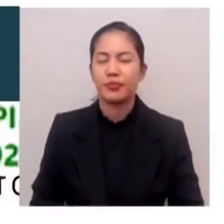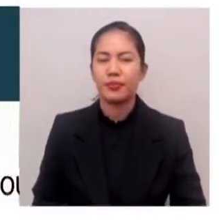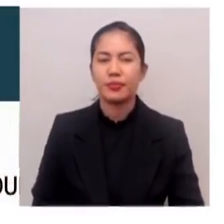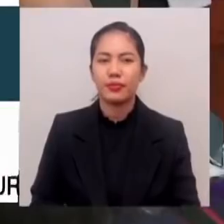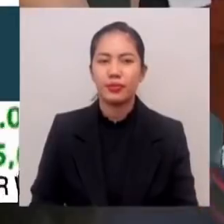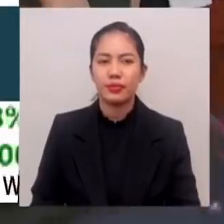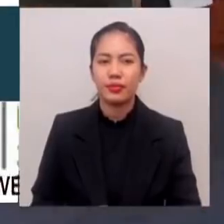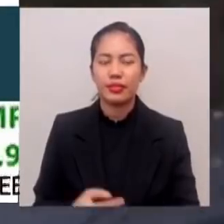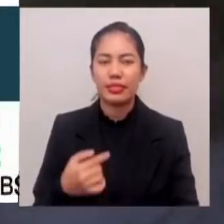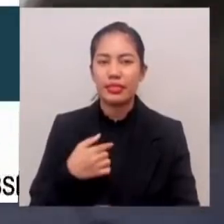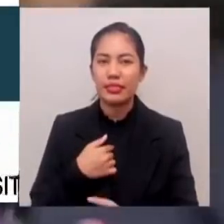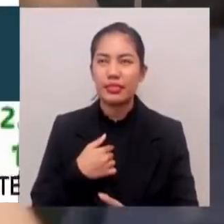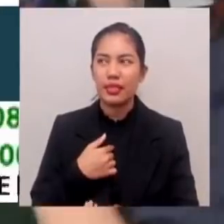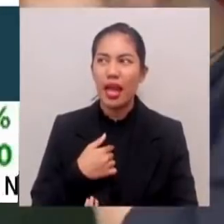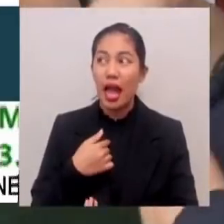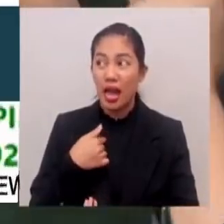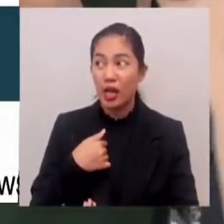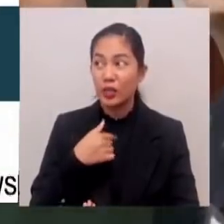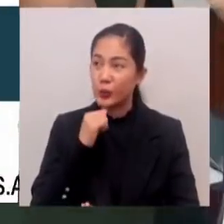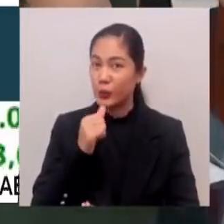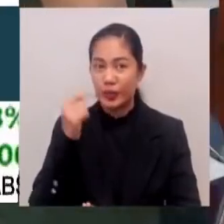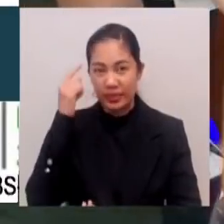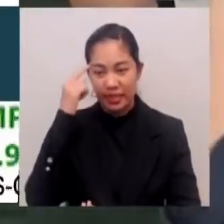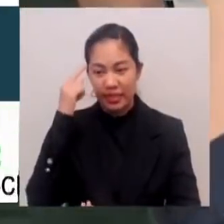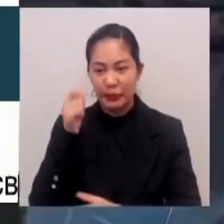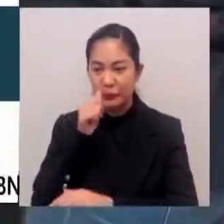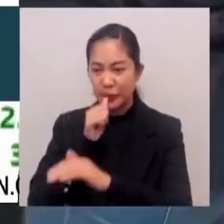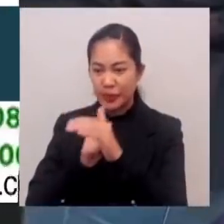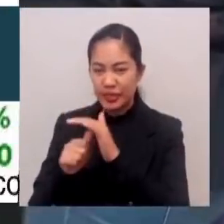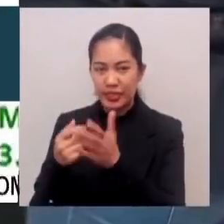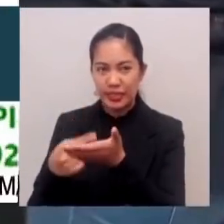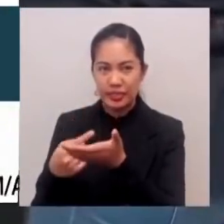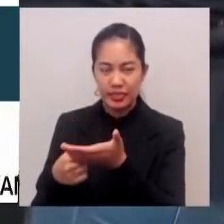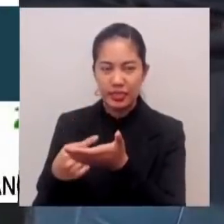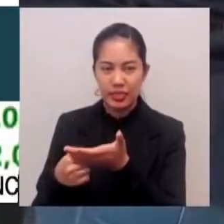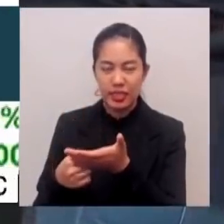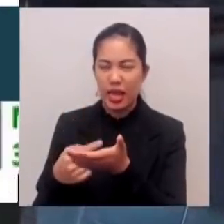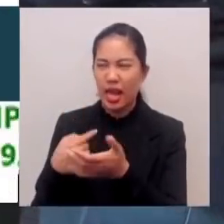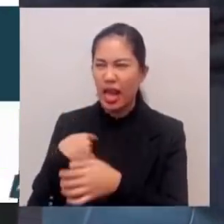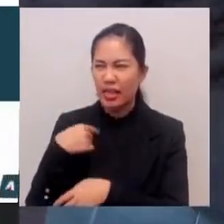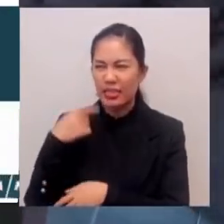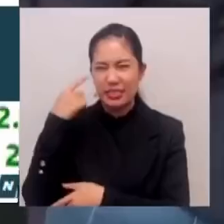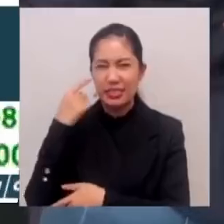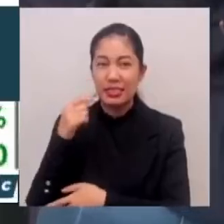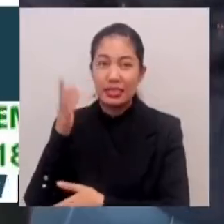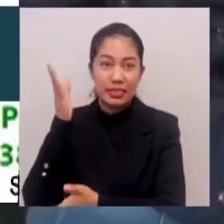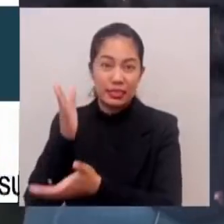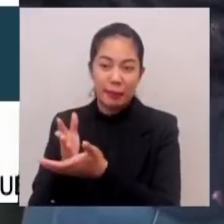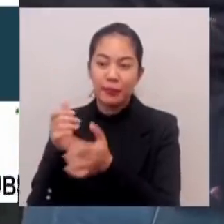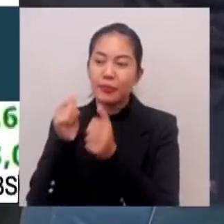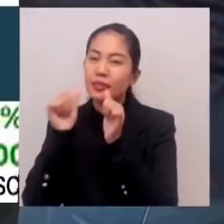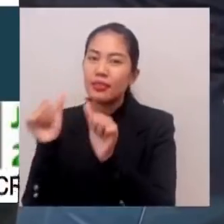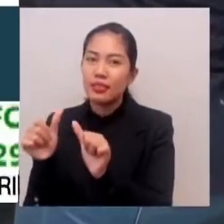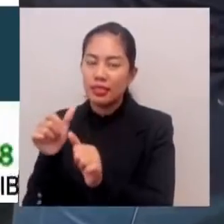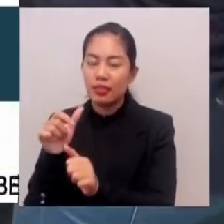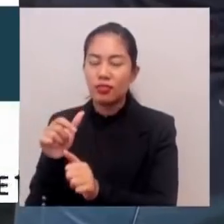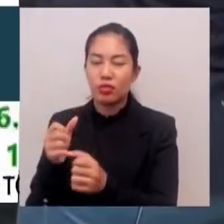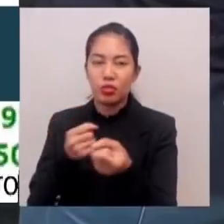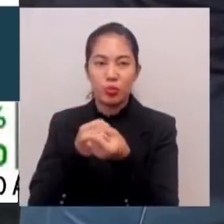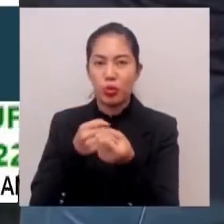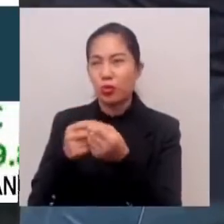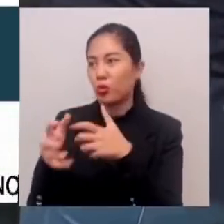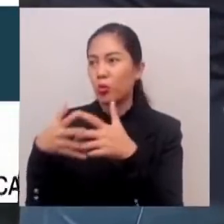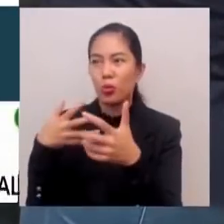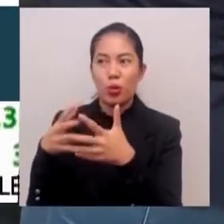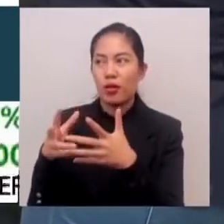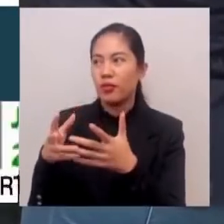it behind the scenes, and I don't think it prevents anyone from declaring they're supporting whoever, no, whether he's supporting